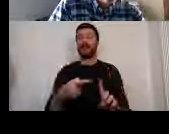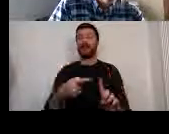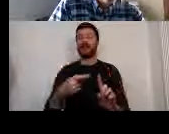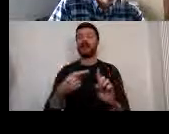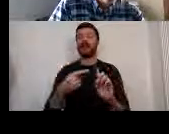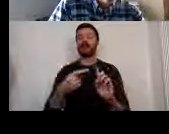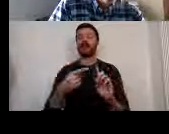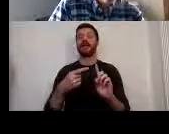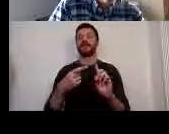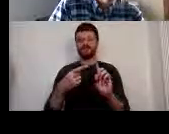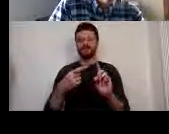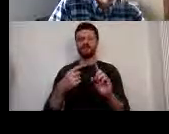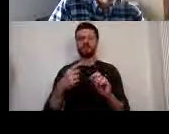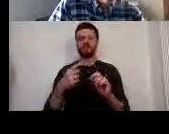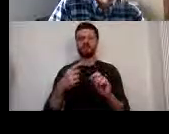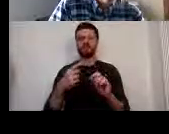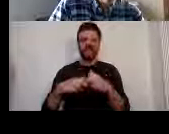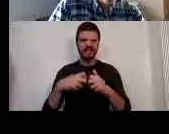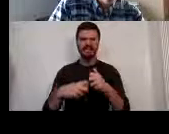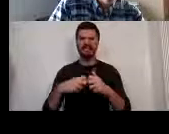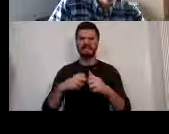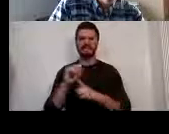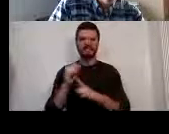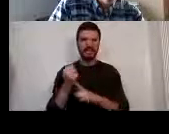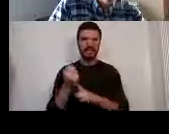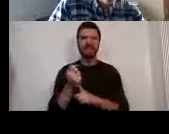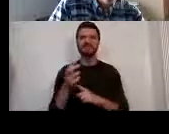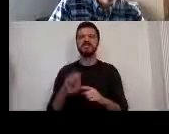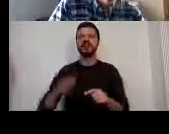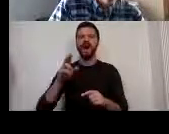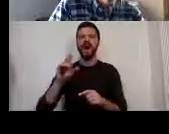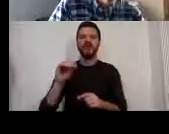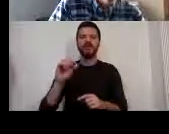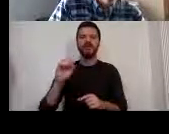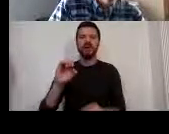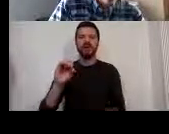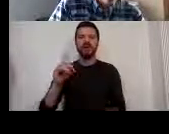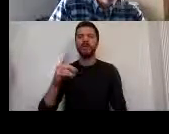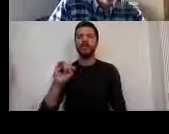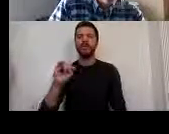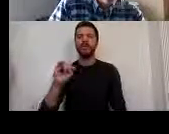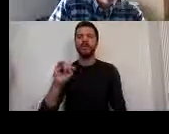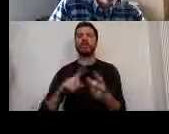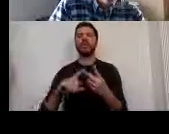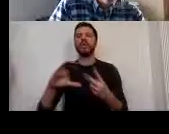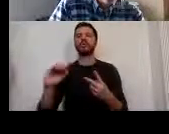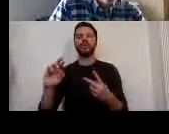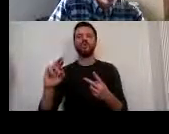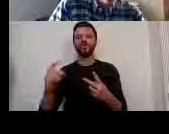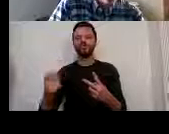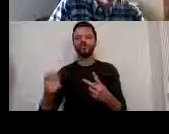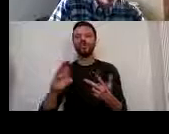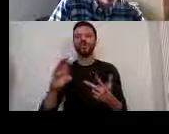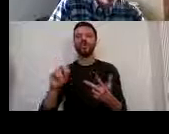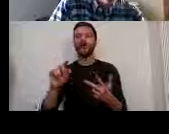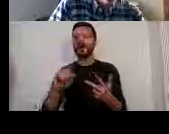difficult cases of patients on high dose or opioids or with co-prescribing of opioids and benzodiazepines,